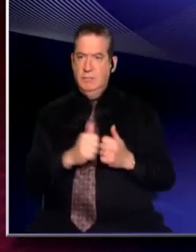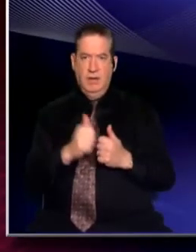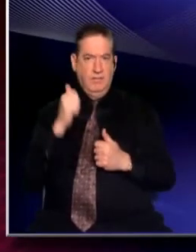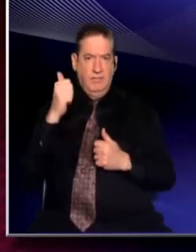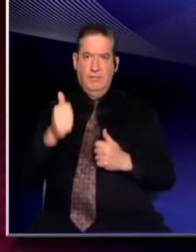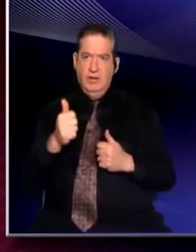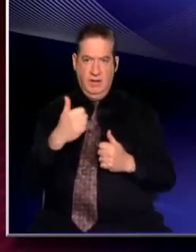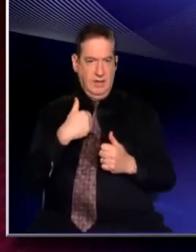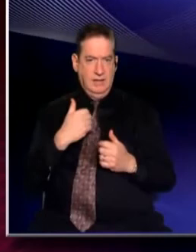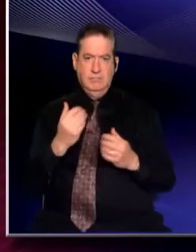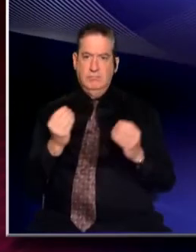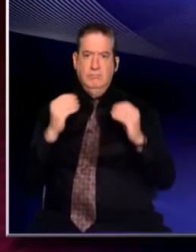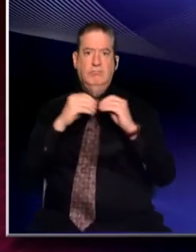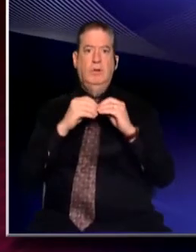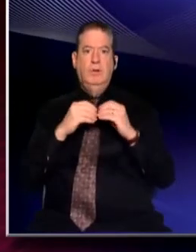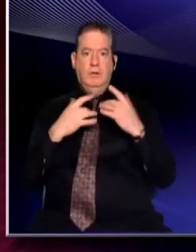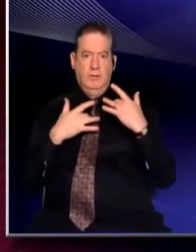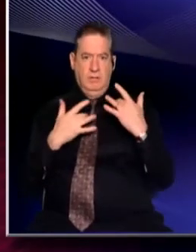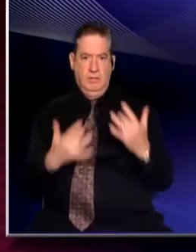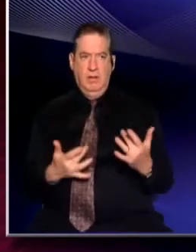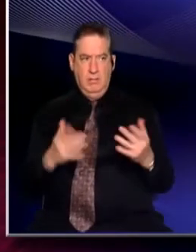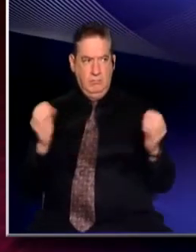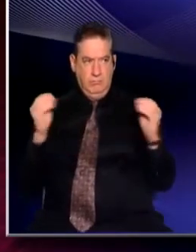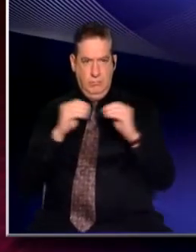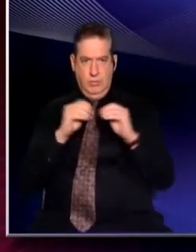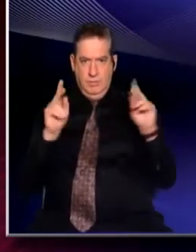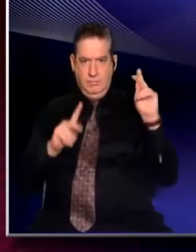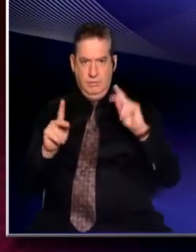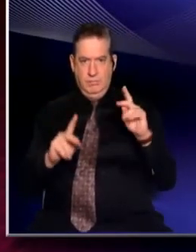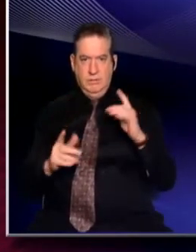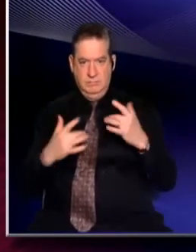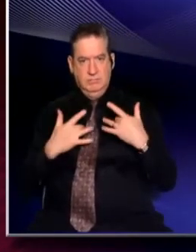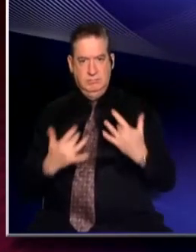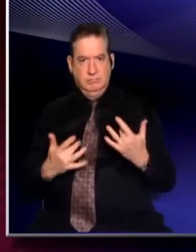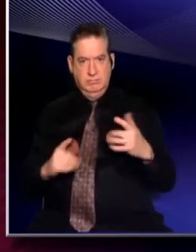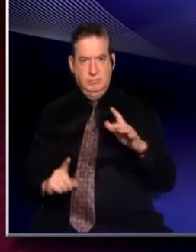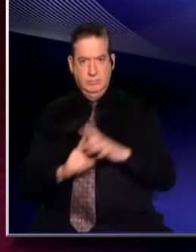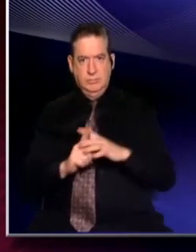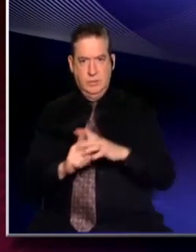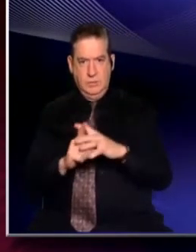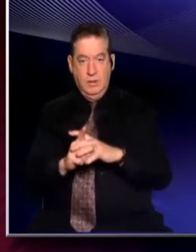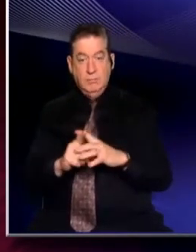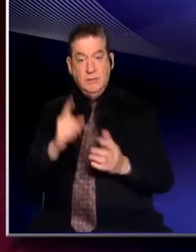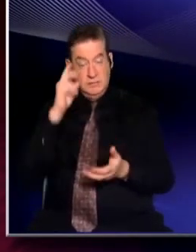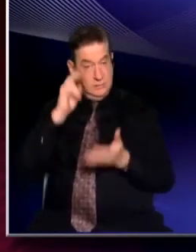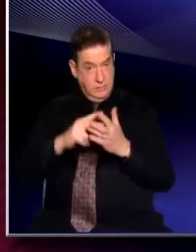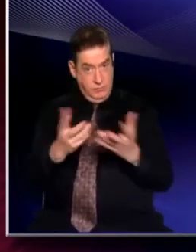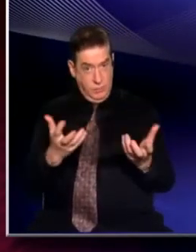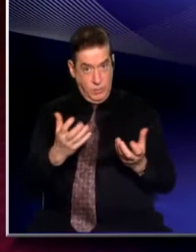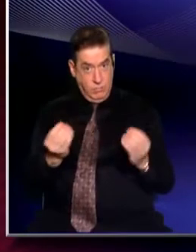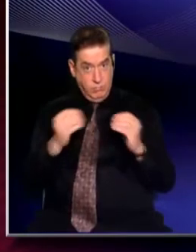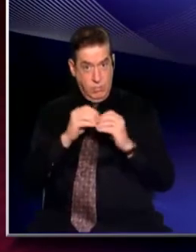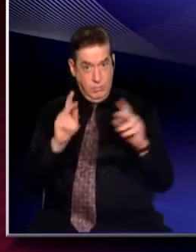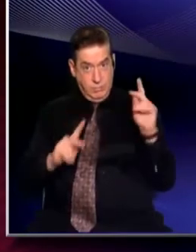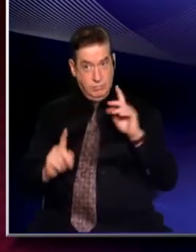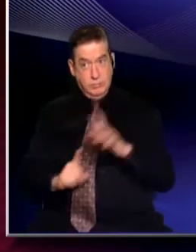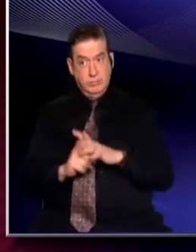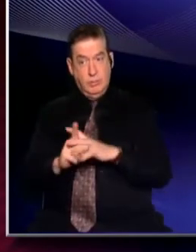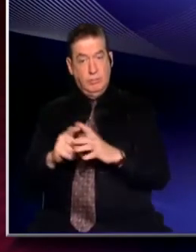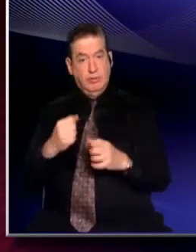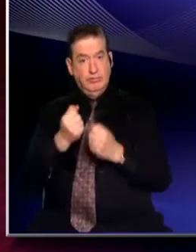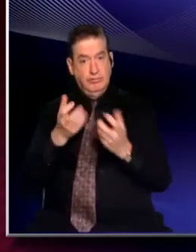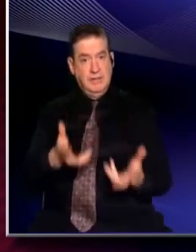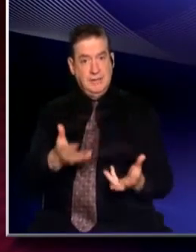greatest likelihood of more people showing up. And if the intent is to have more people show up because it creates a